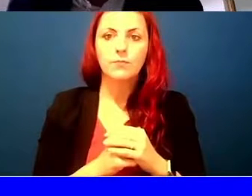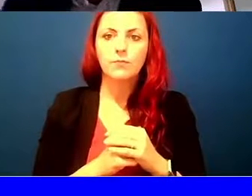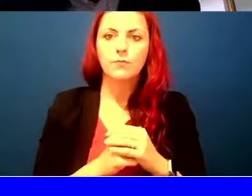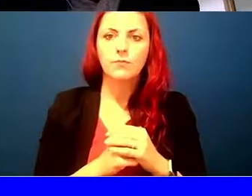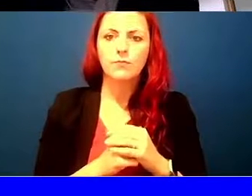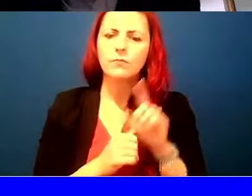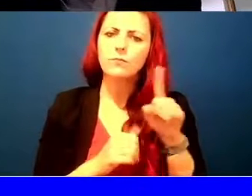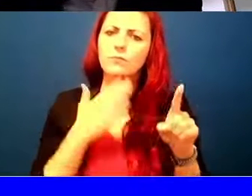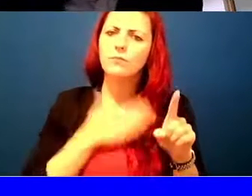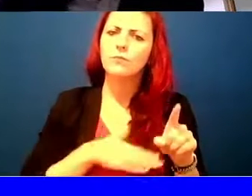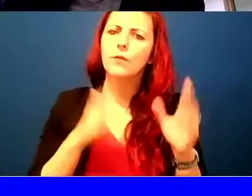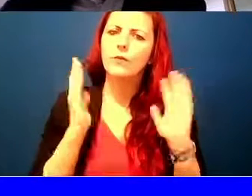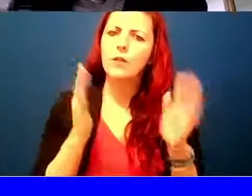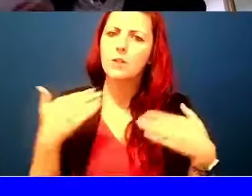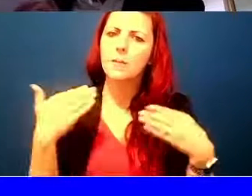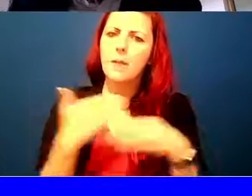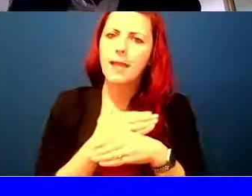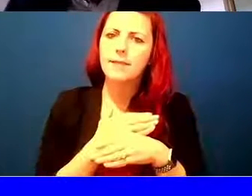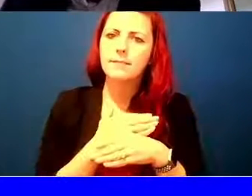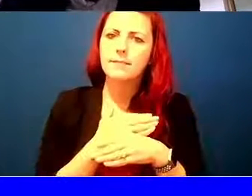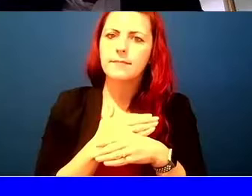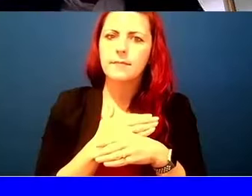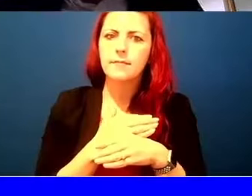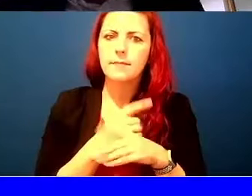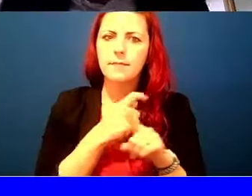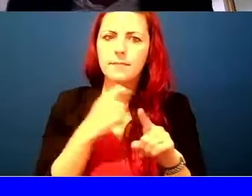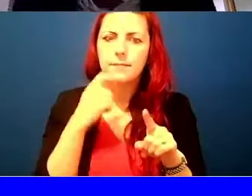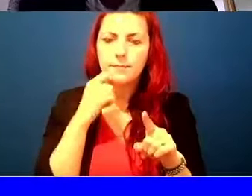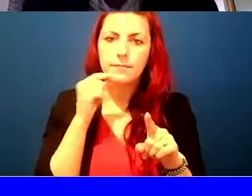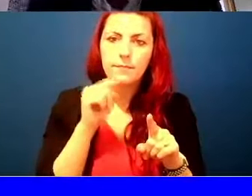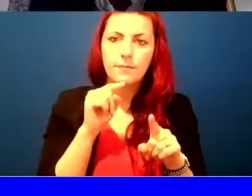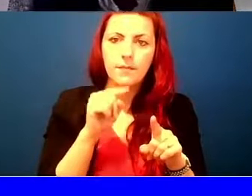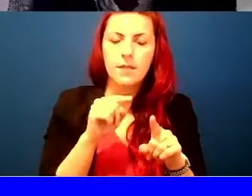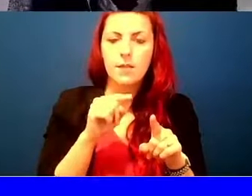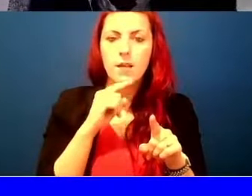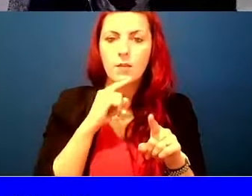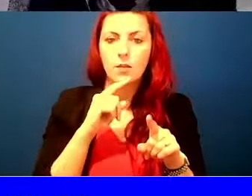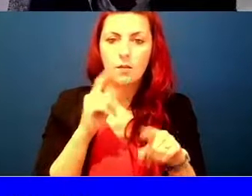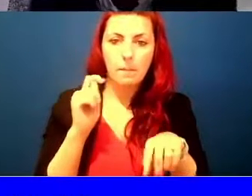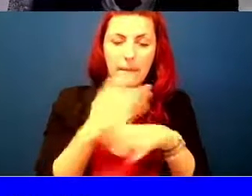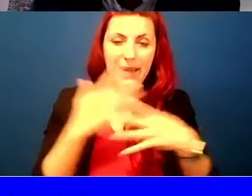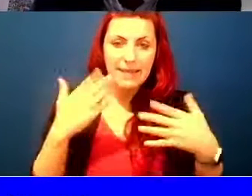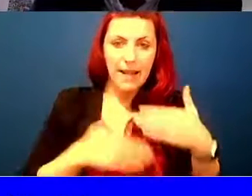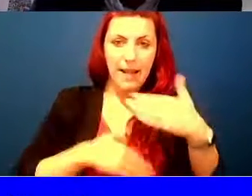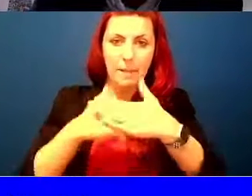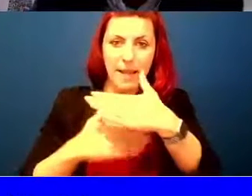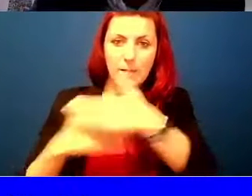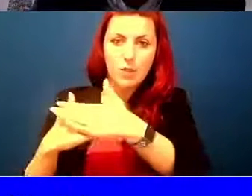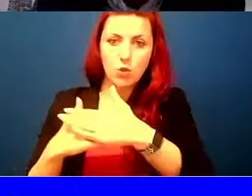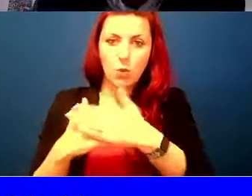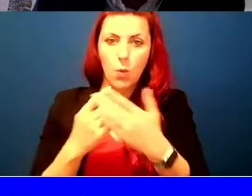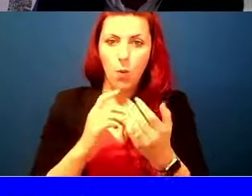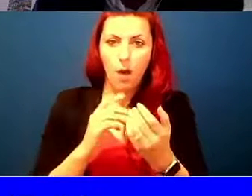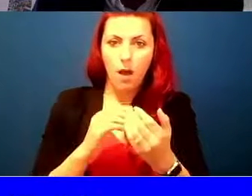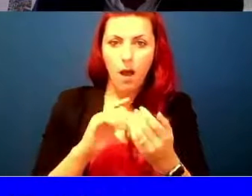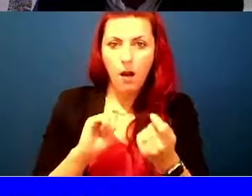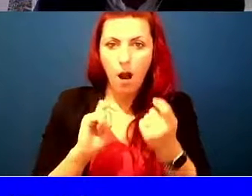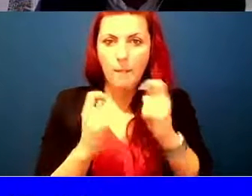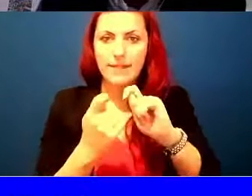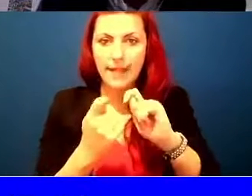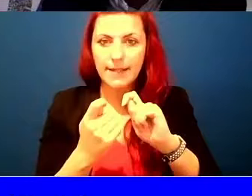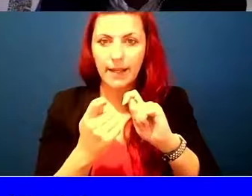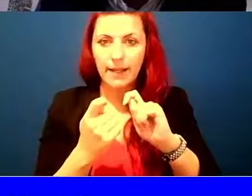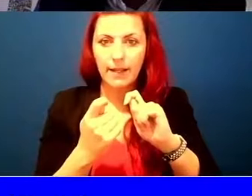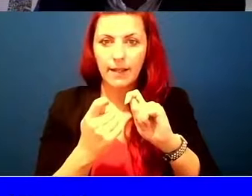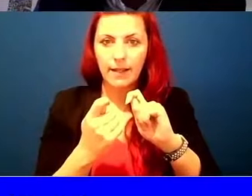I just want to finish by this quote from Benedict and Grant. So they've said that the greatest impediment to accommodating complainants with mental